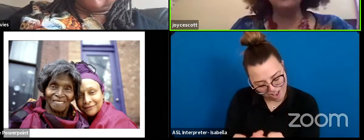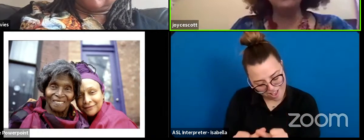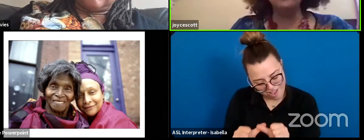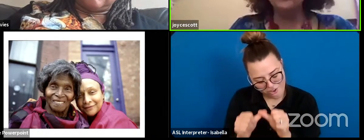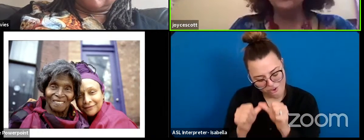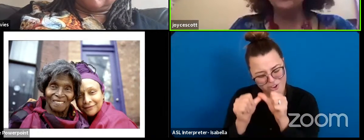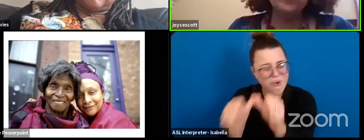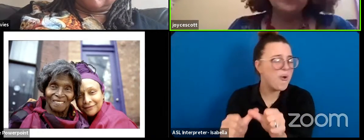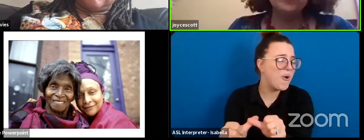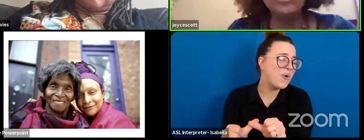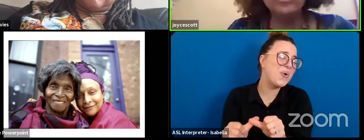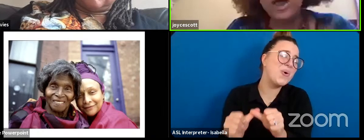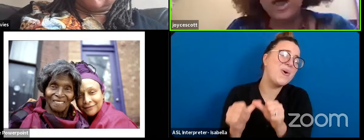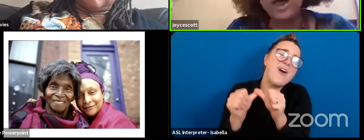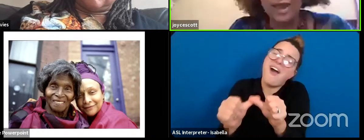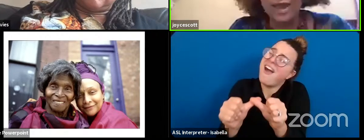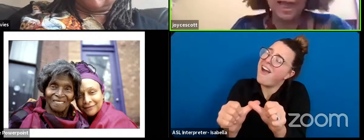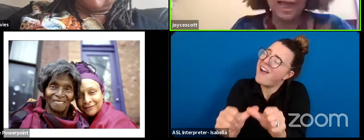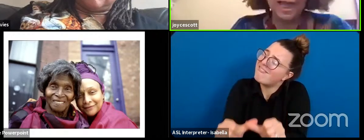All.